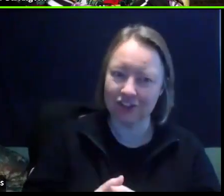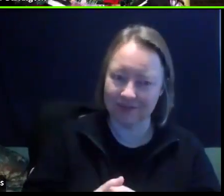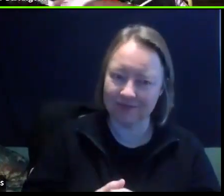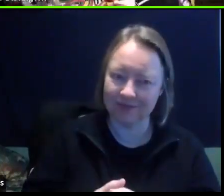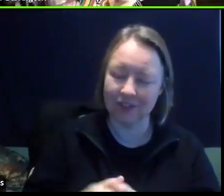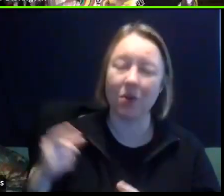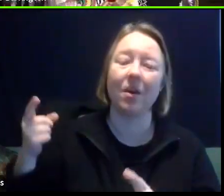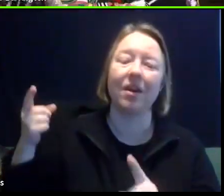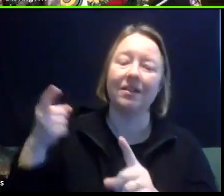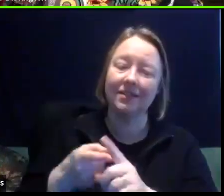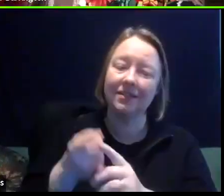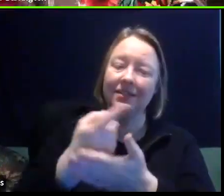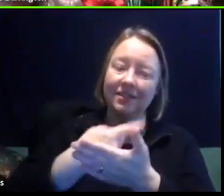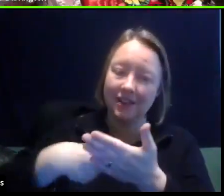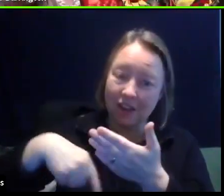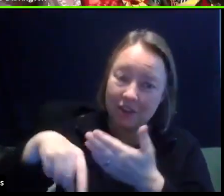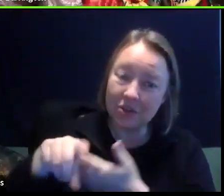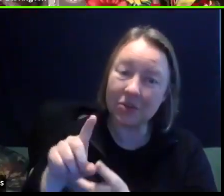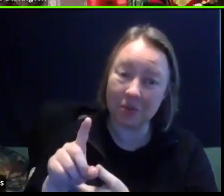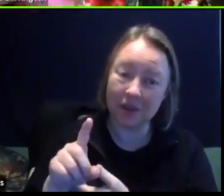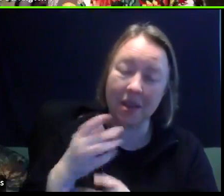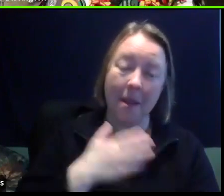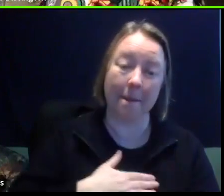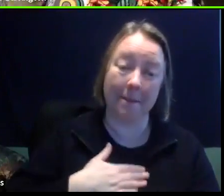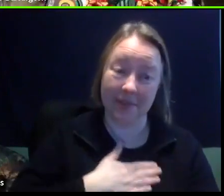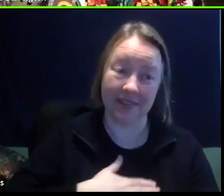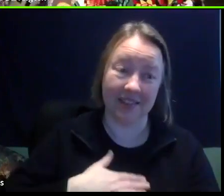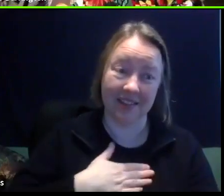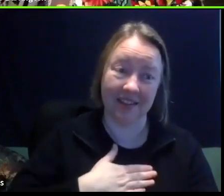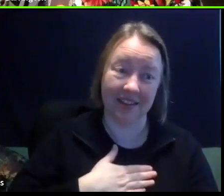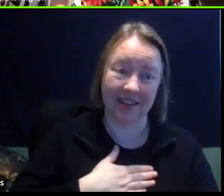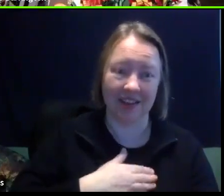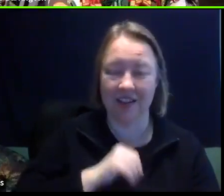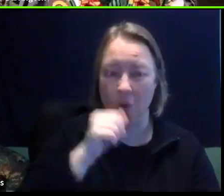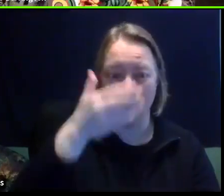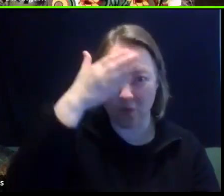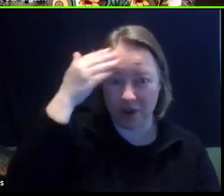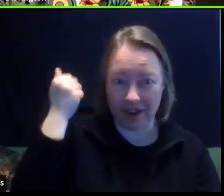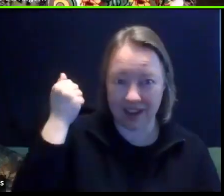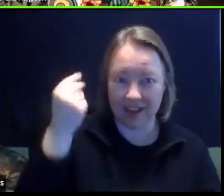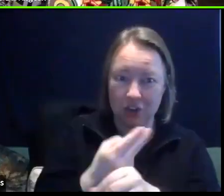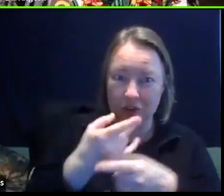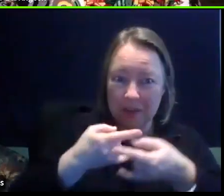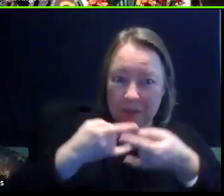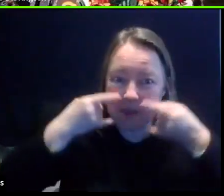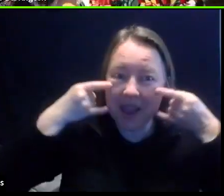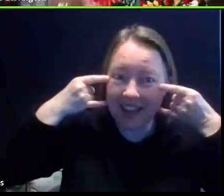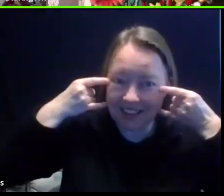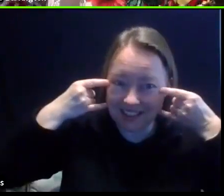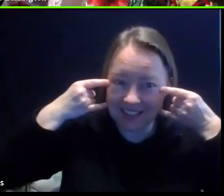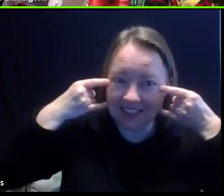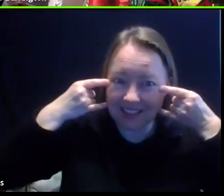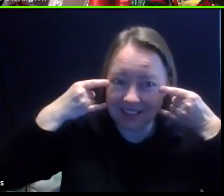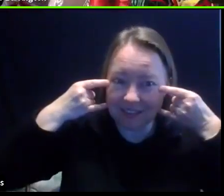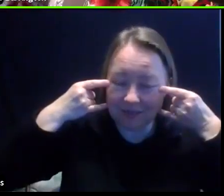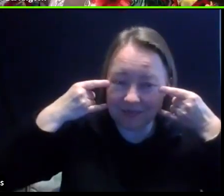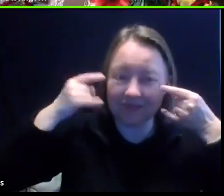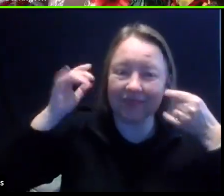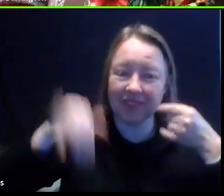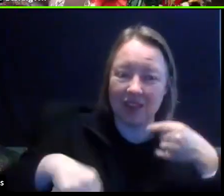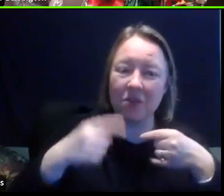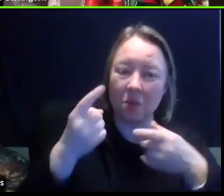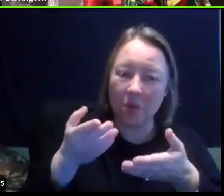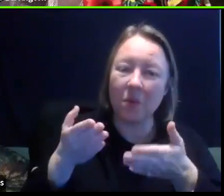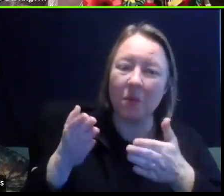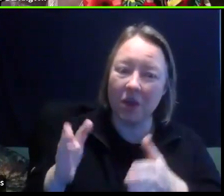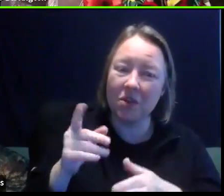until next week, please do not forget to mask up. That's one way that